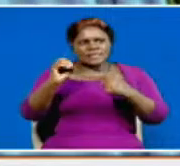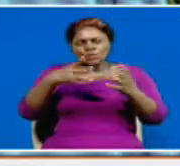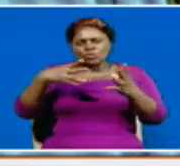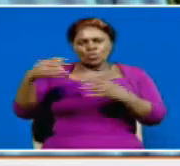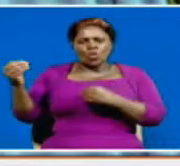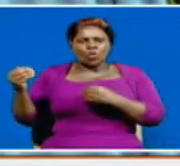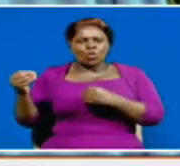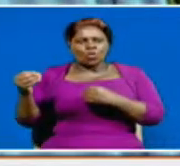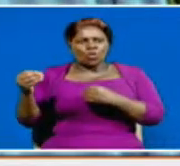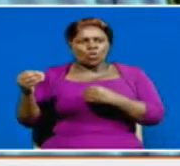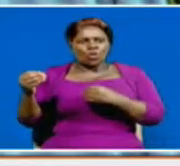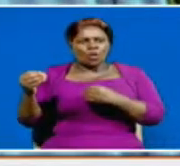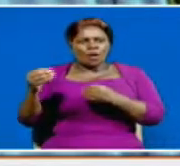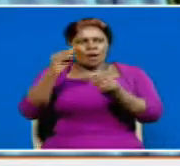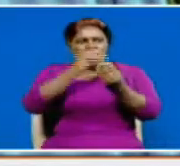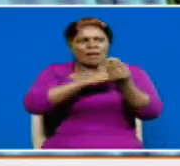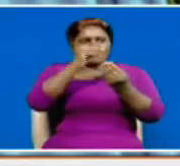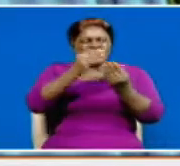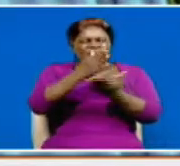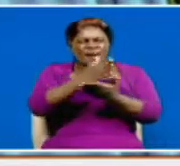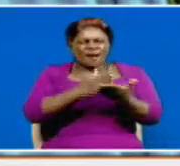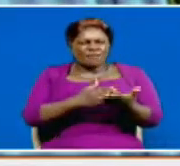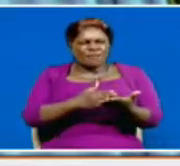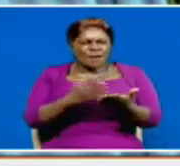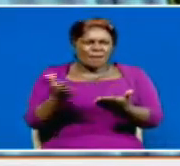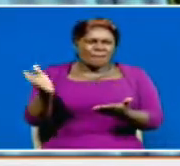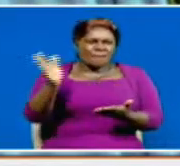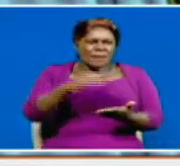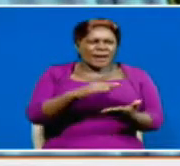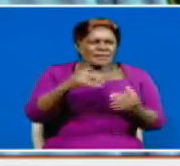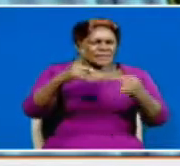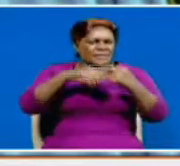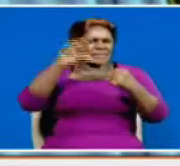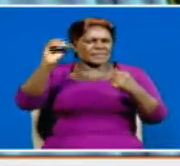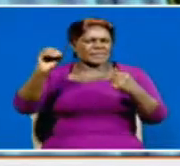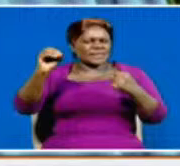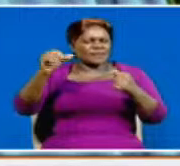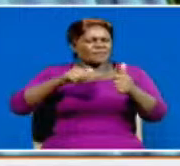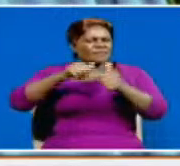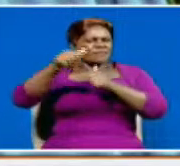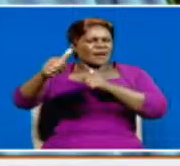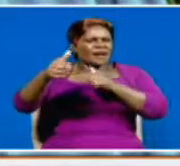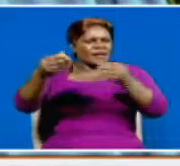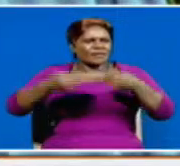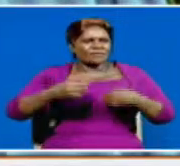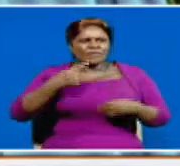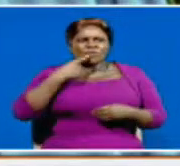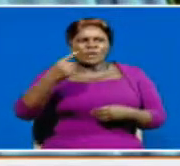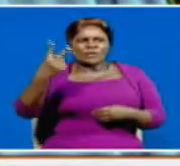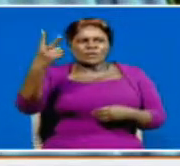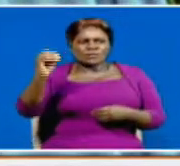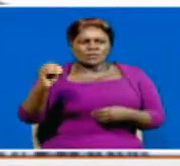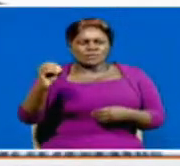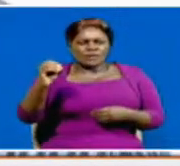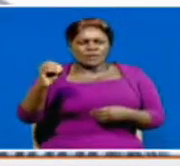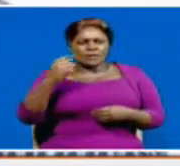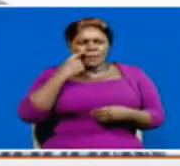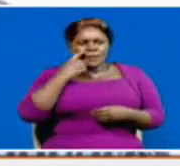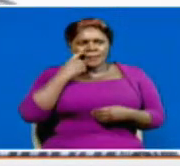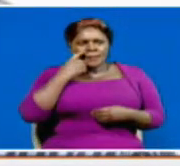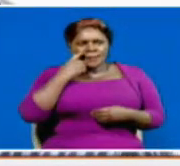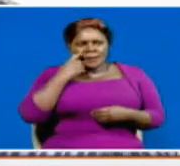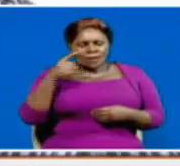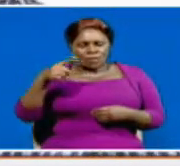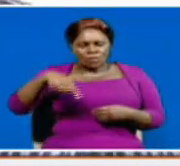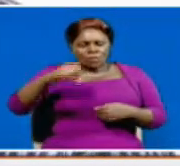Matayos to harvest a half an acre and come back another 60 kilometers, giving me 120 kilometers. We